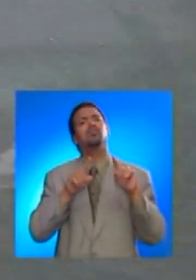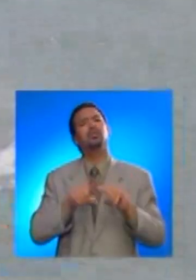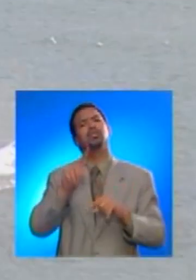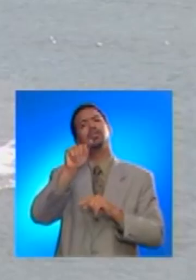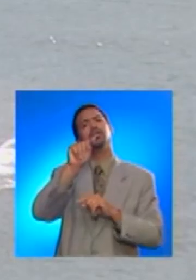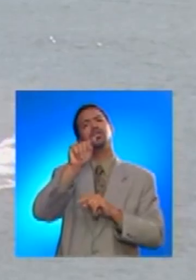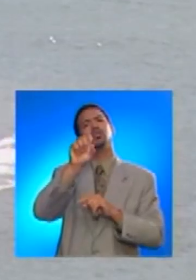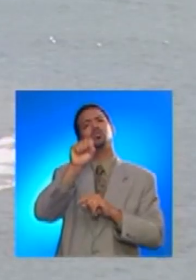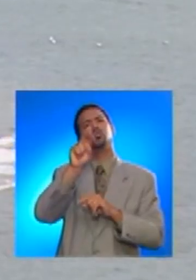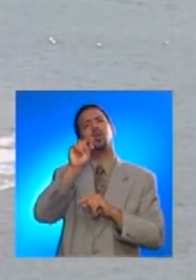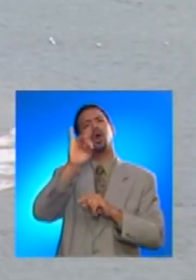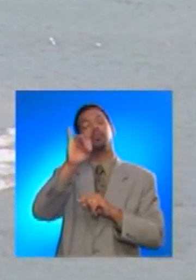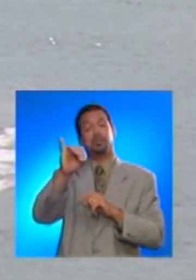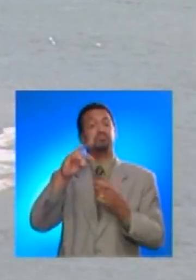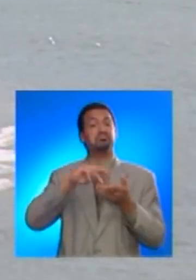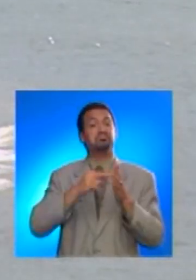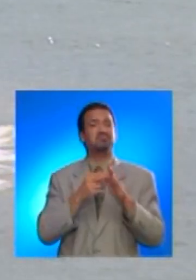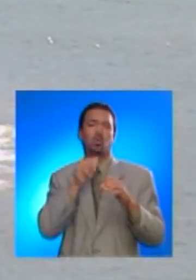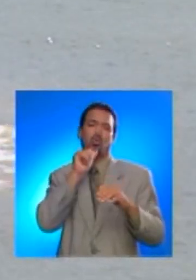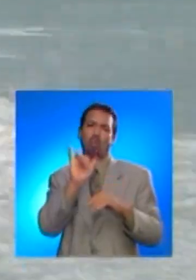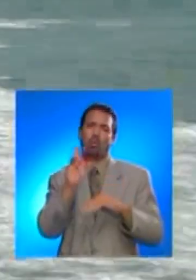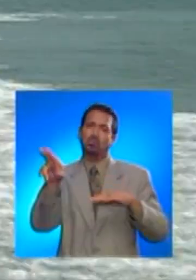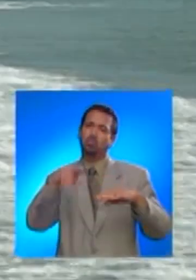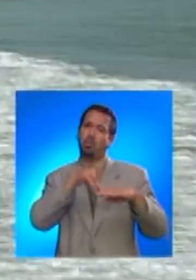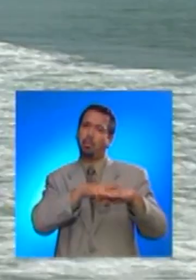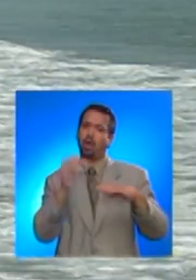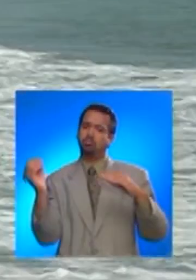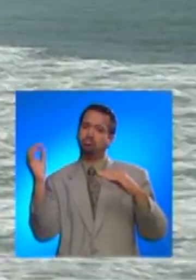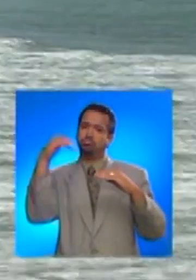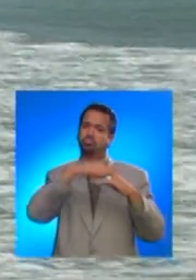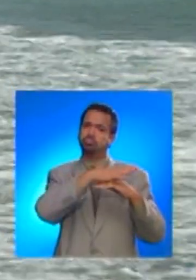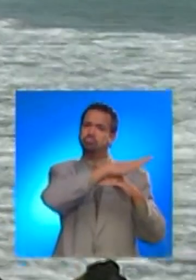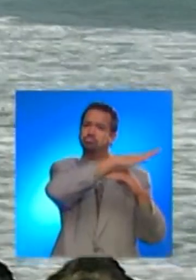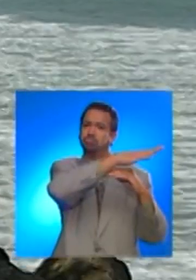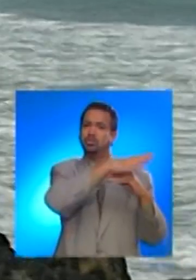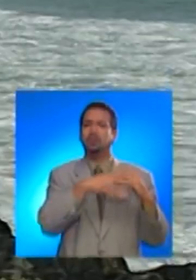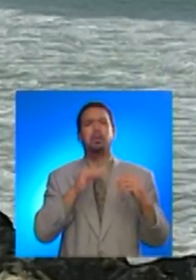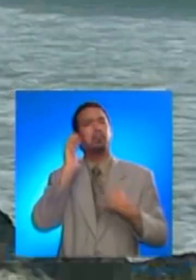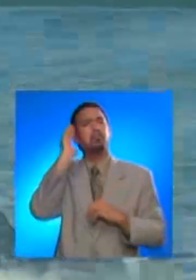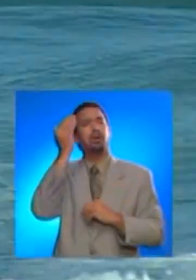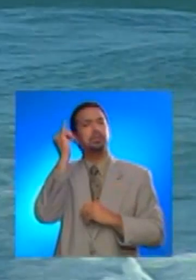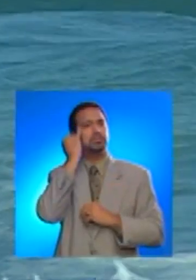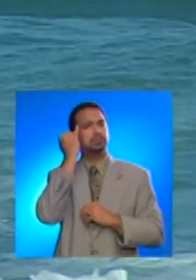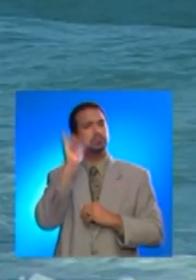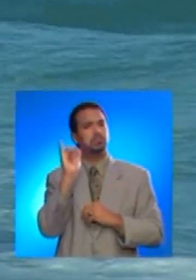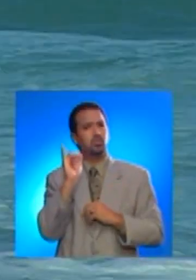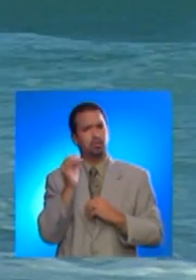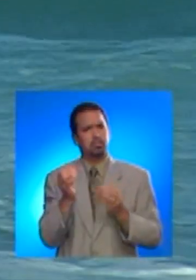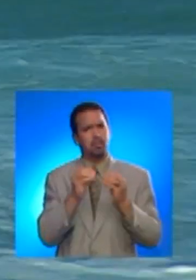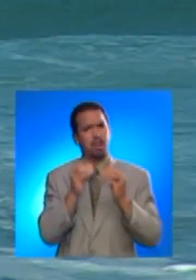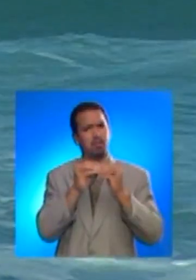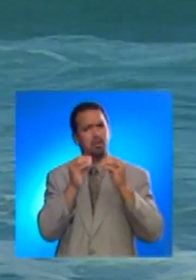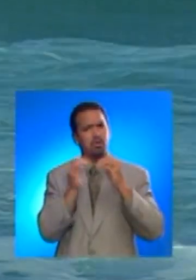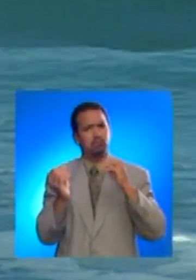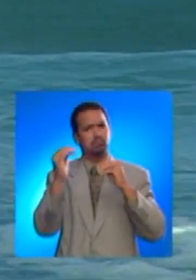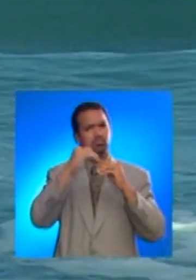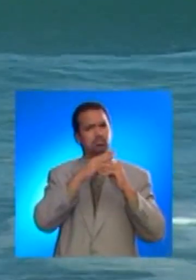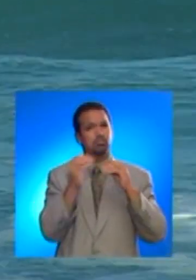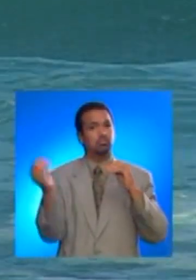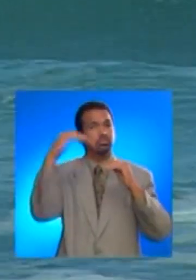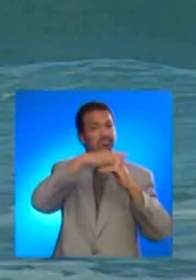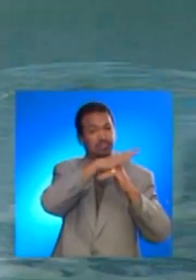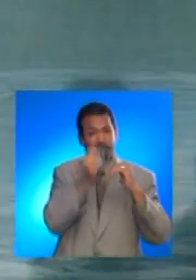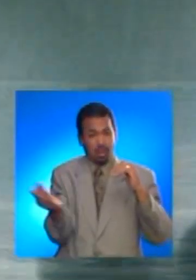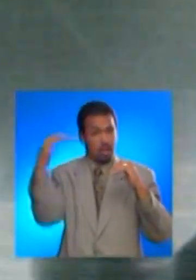Many tsunamis have waves that break differently than normal sea waves. Some present themselves as a quick rise in sea level or a sudden